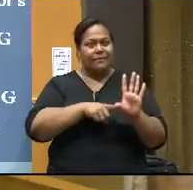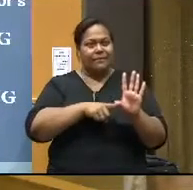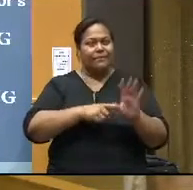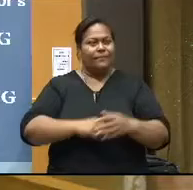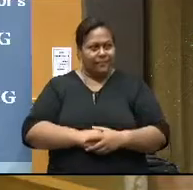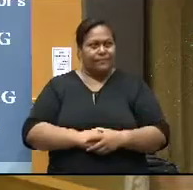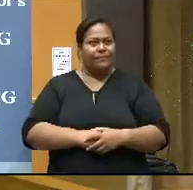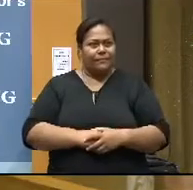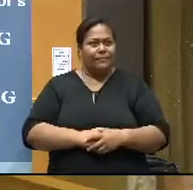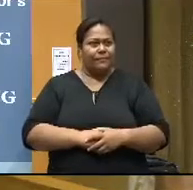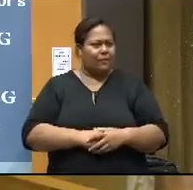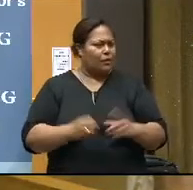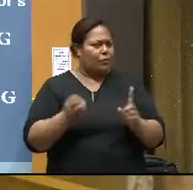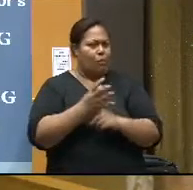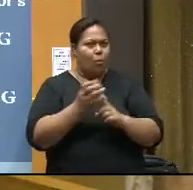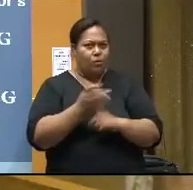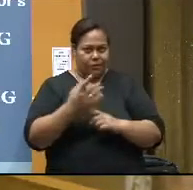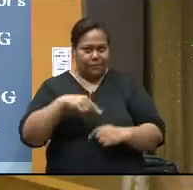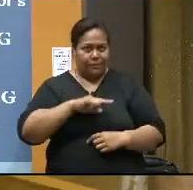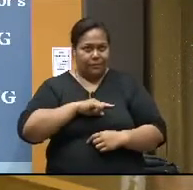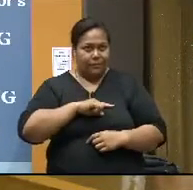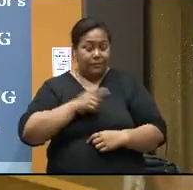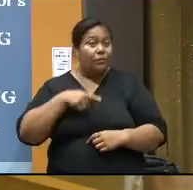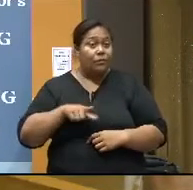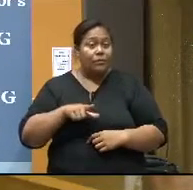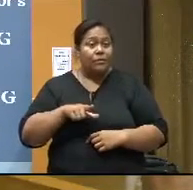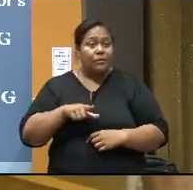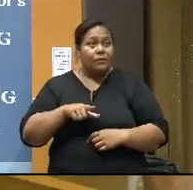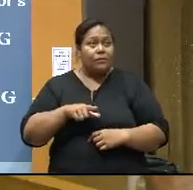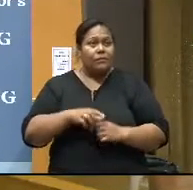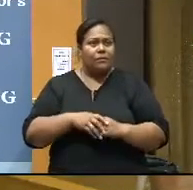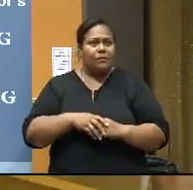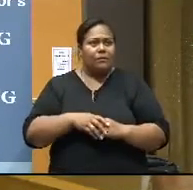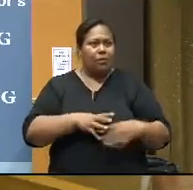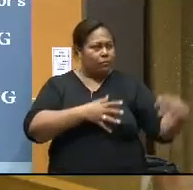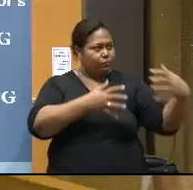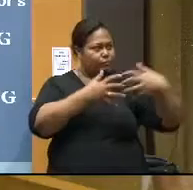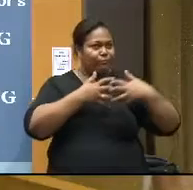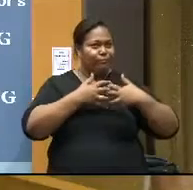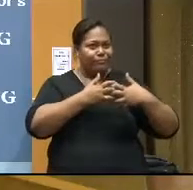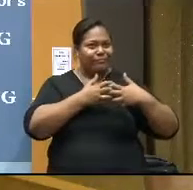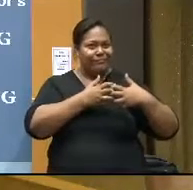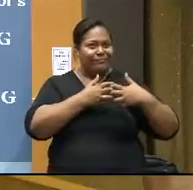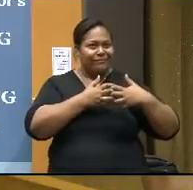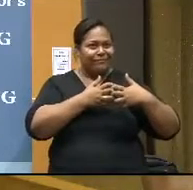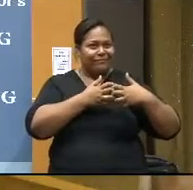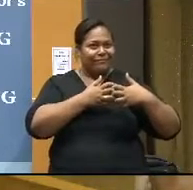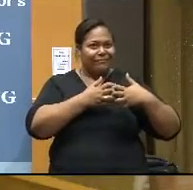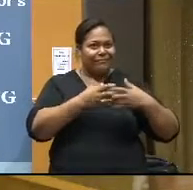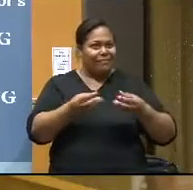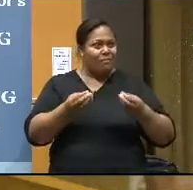This is of vital importance to us because it is the relevance and value